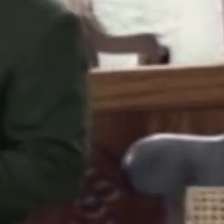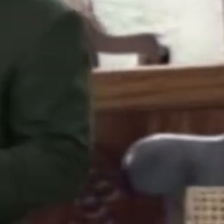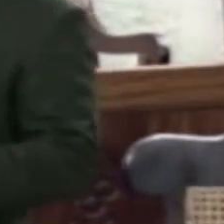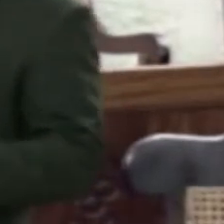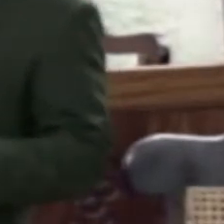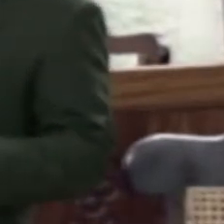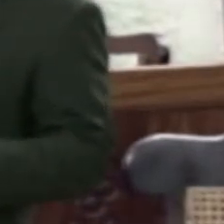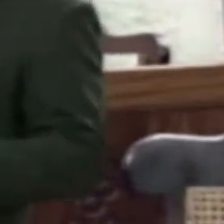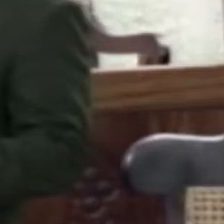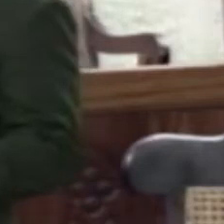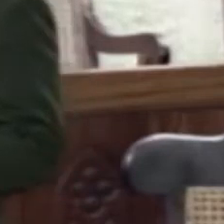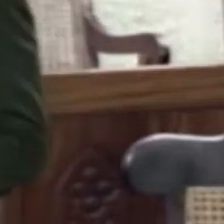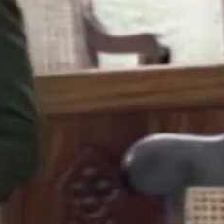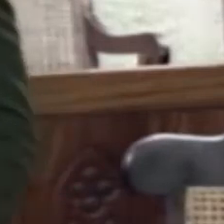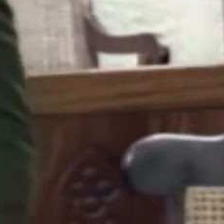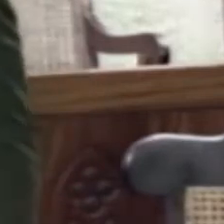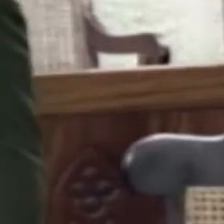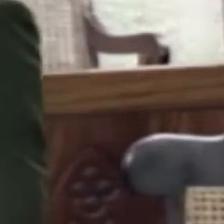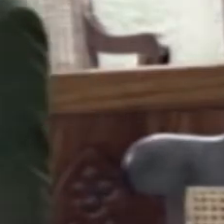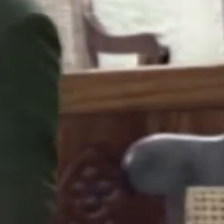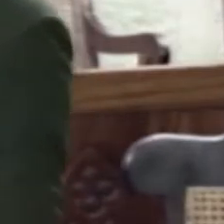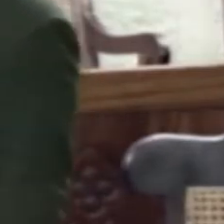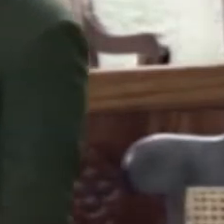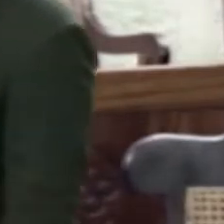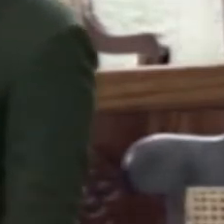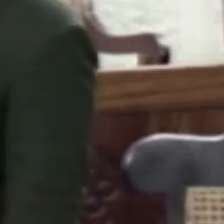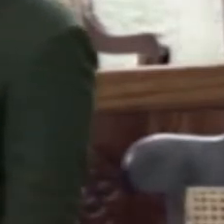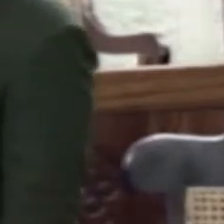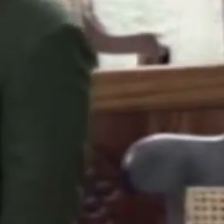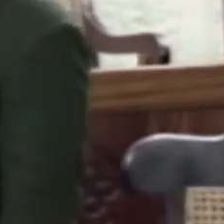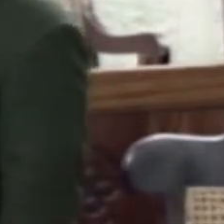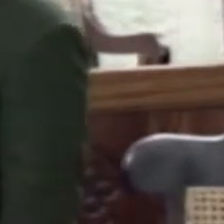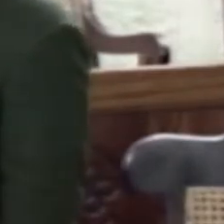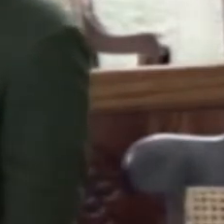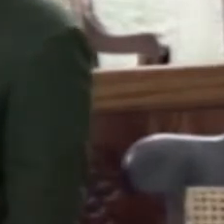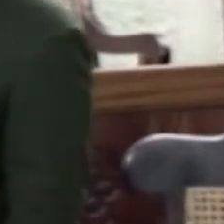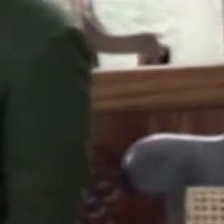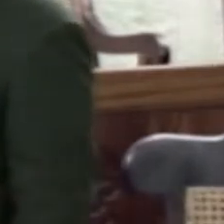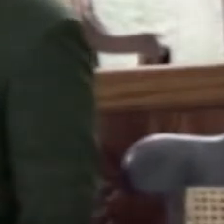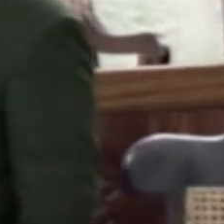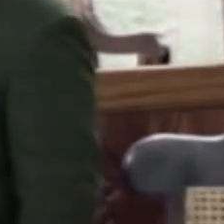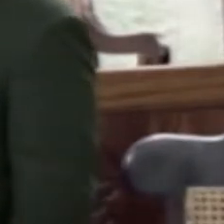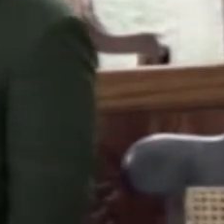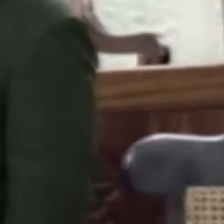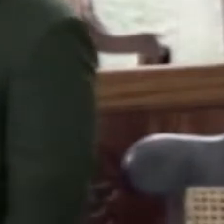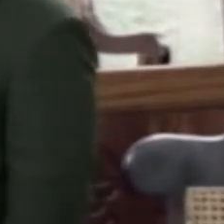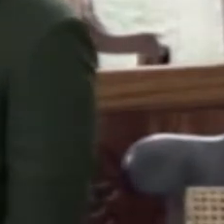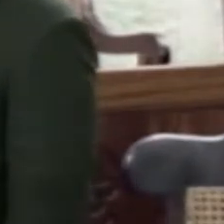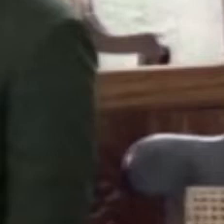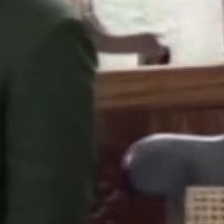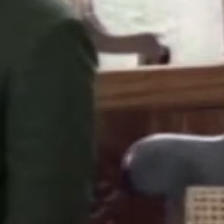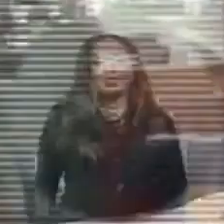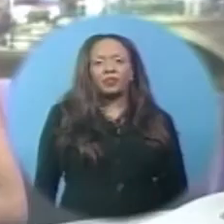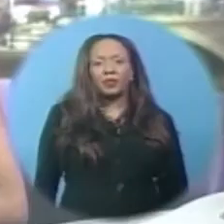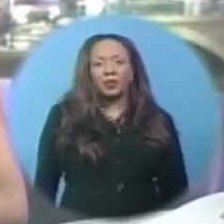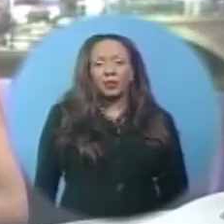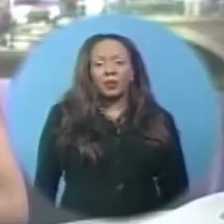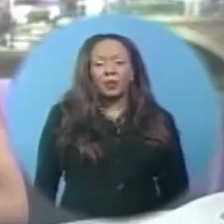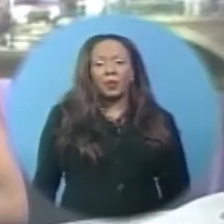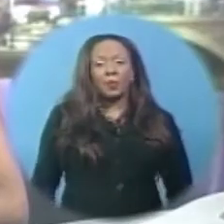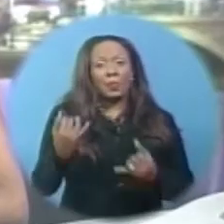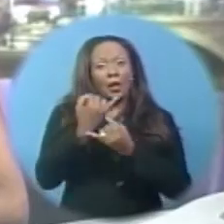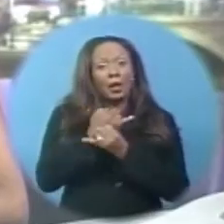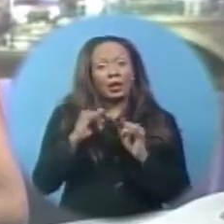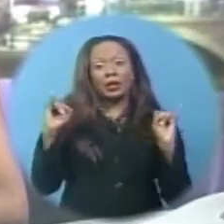Let no one stand above anyone else in terms of repayment. Let it not be that big ups get their money first.